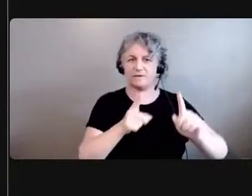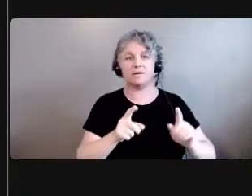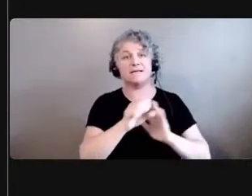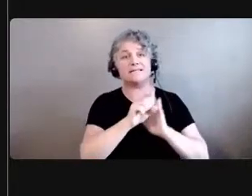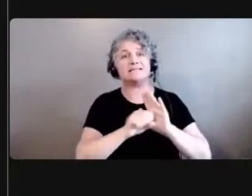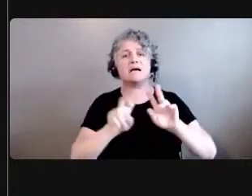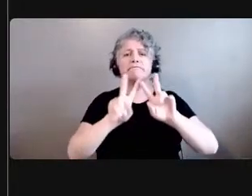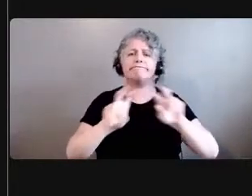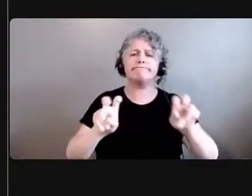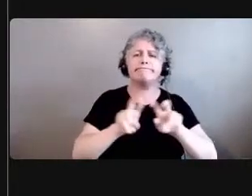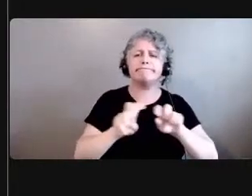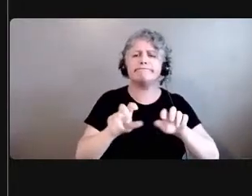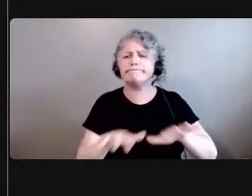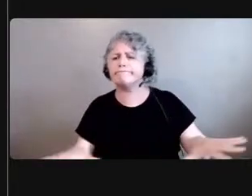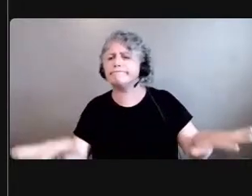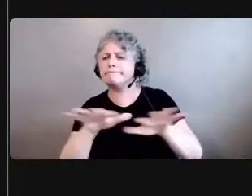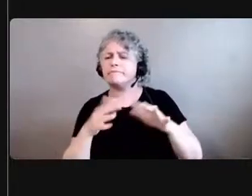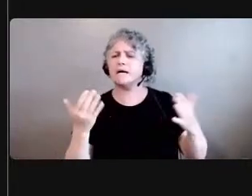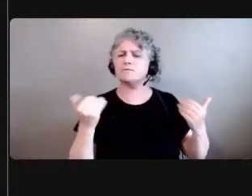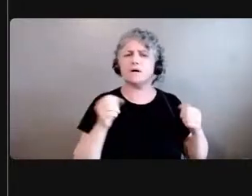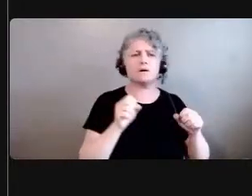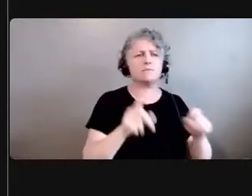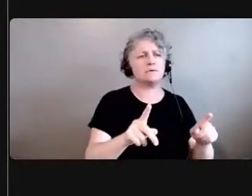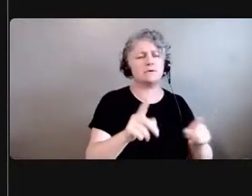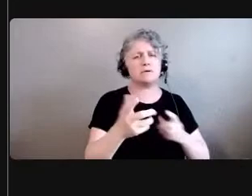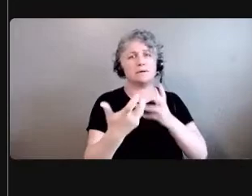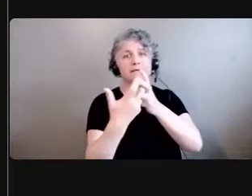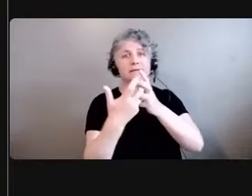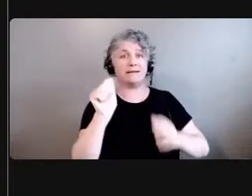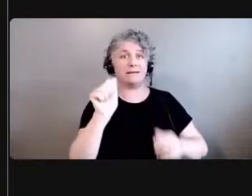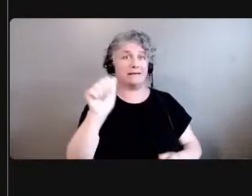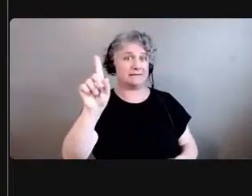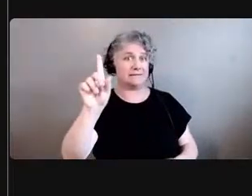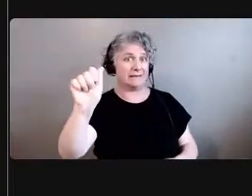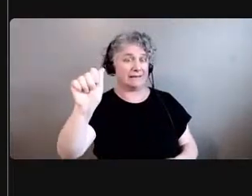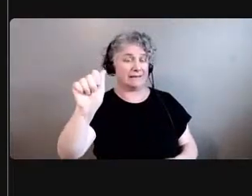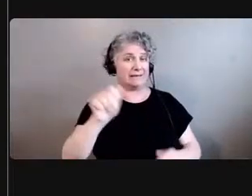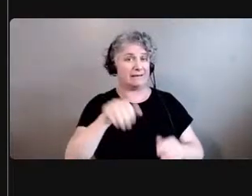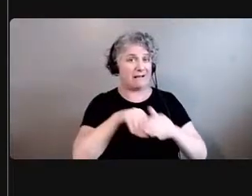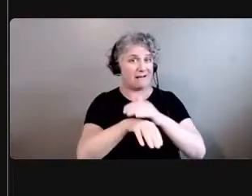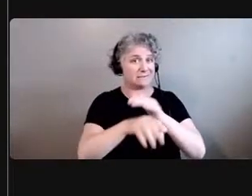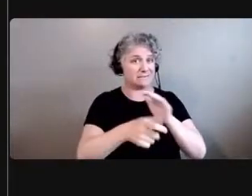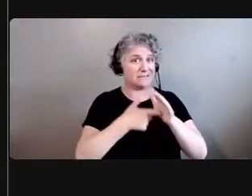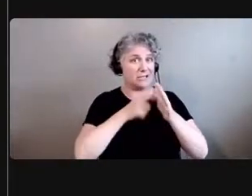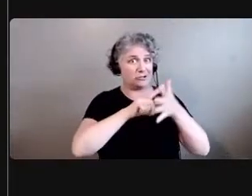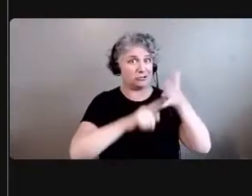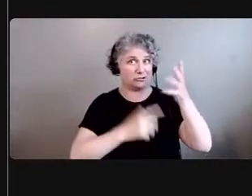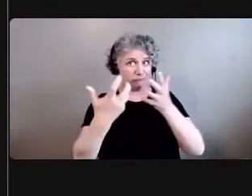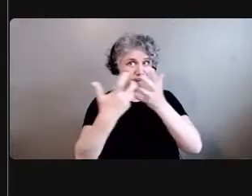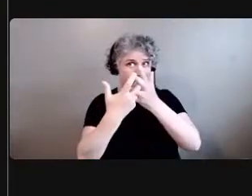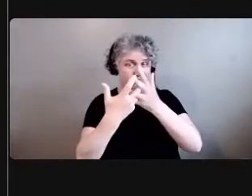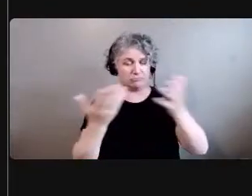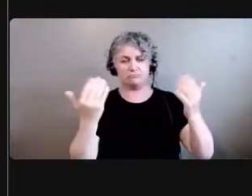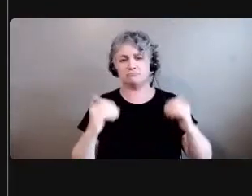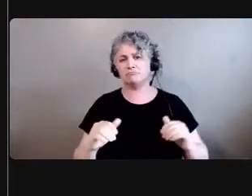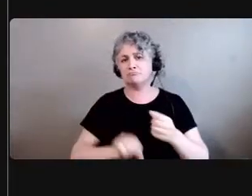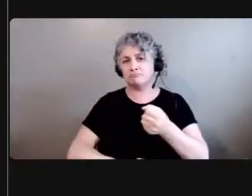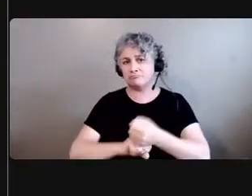outdoor recreation opportunities that meet ADA accessibility standards, support education for